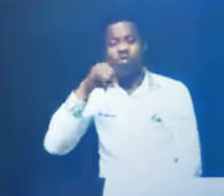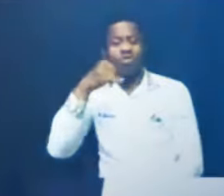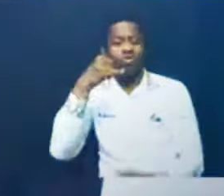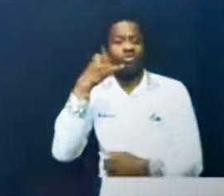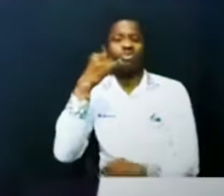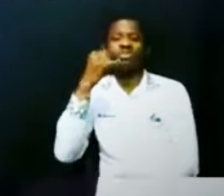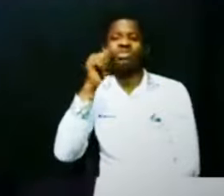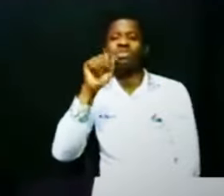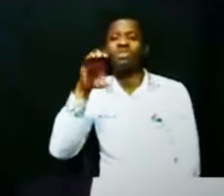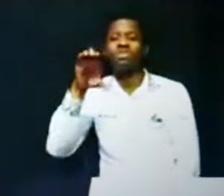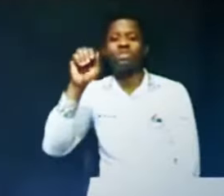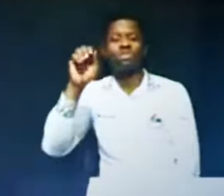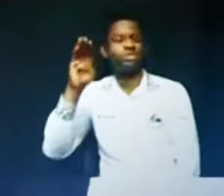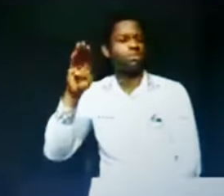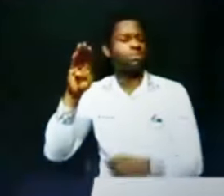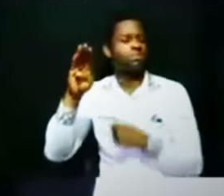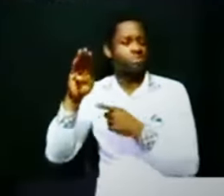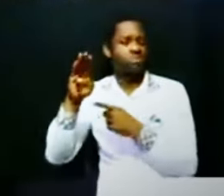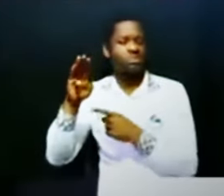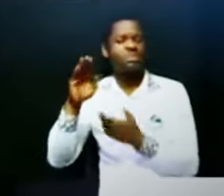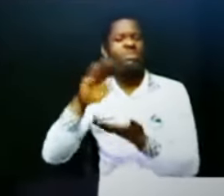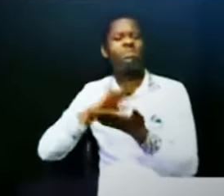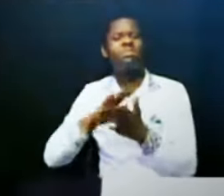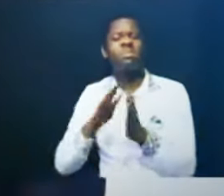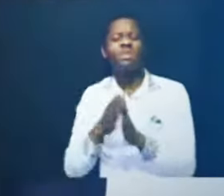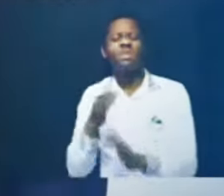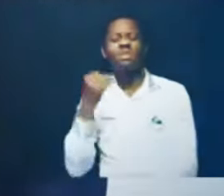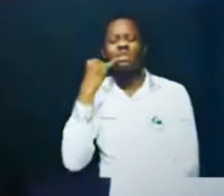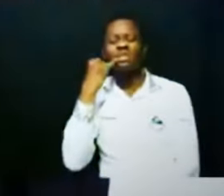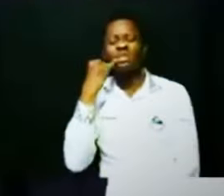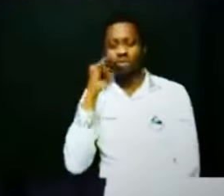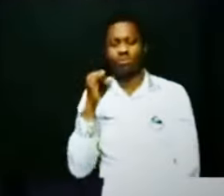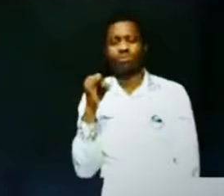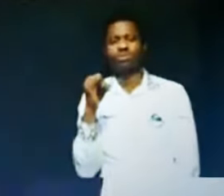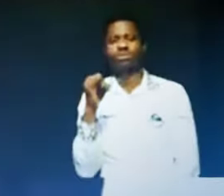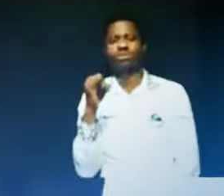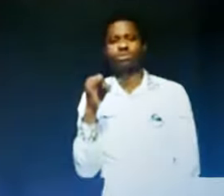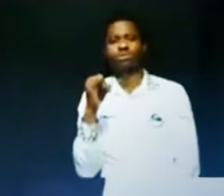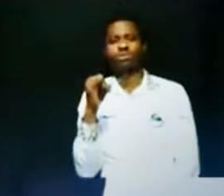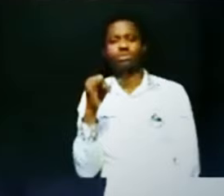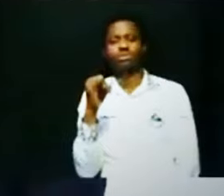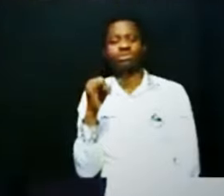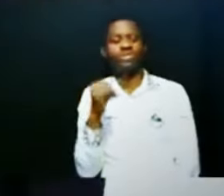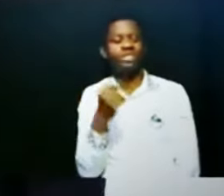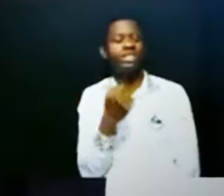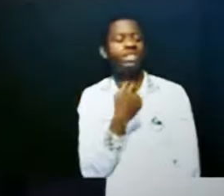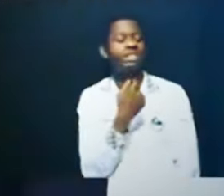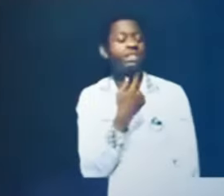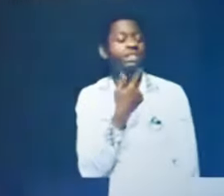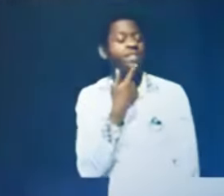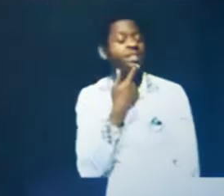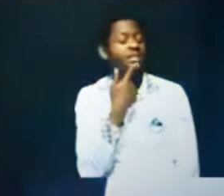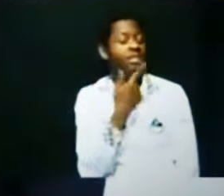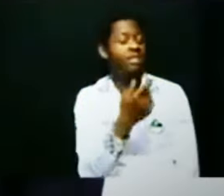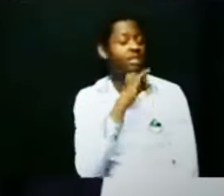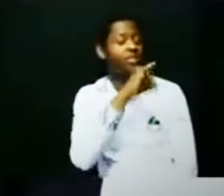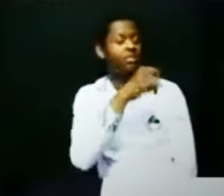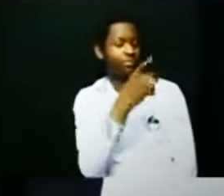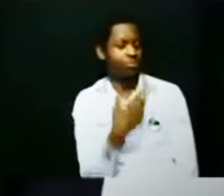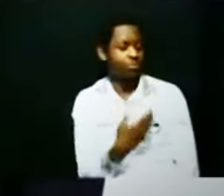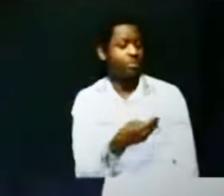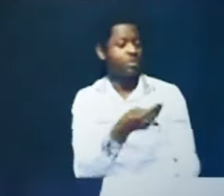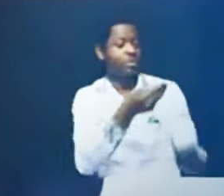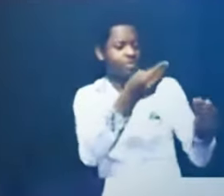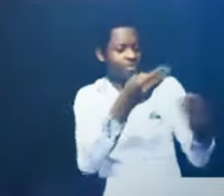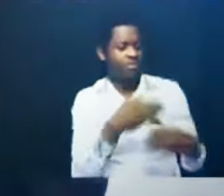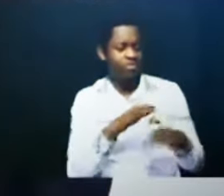jealous of her sister. So she said to Jacob, "Give me children, or I will